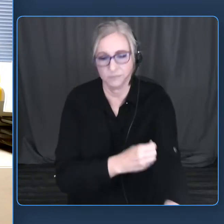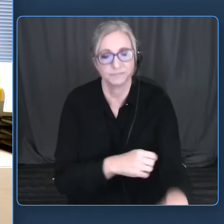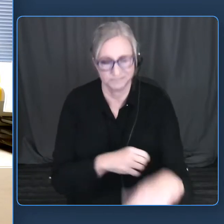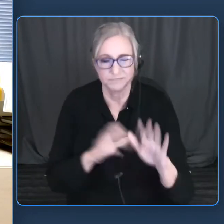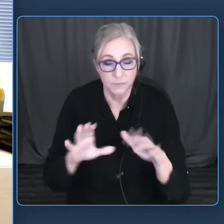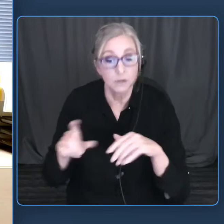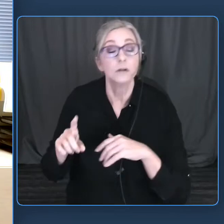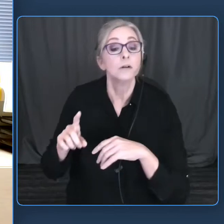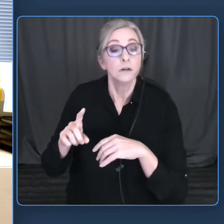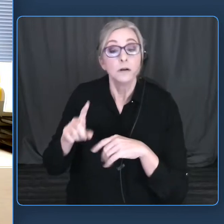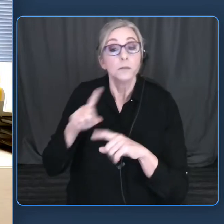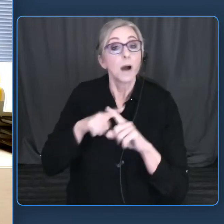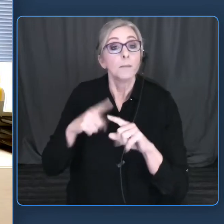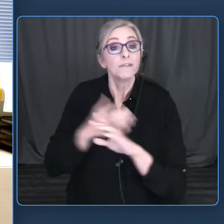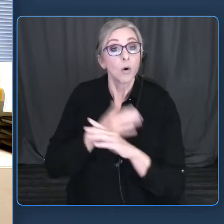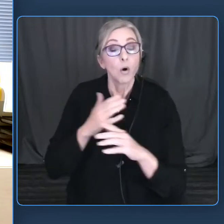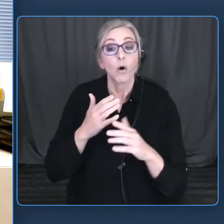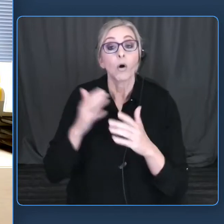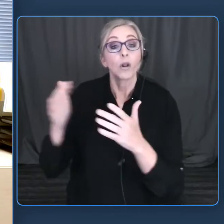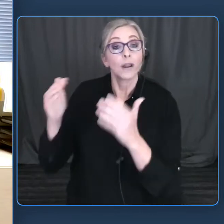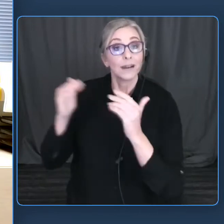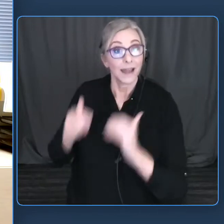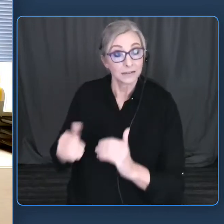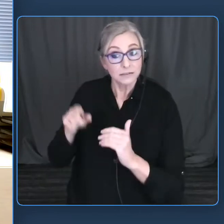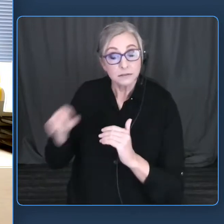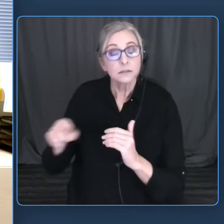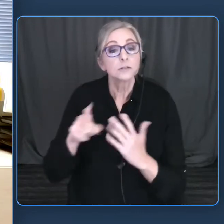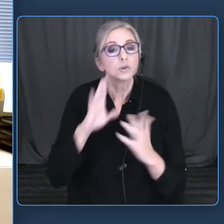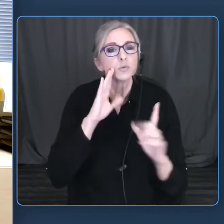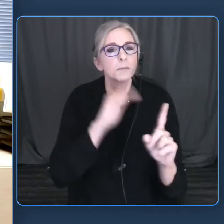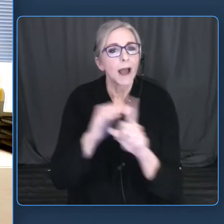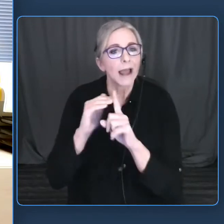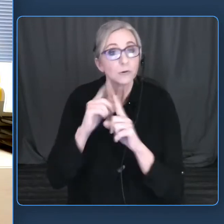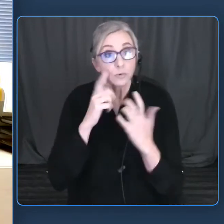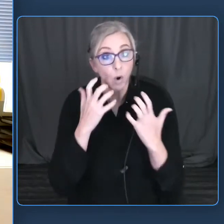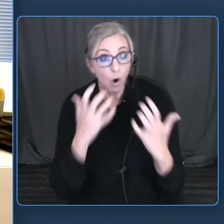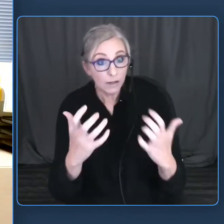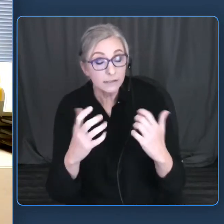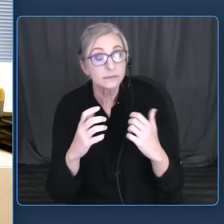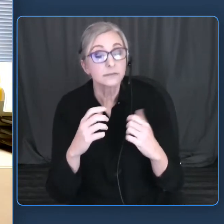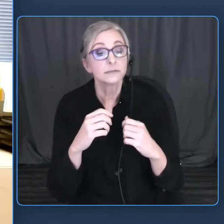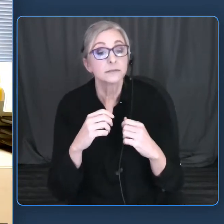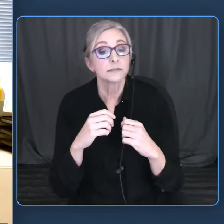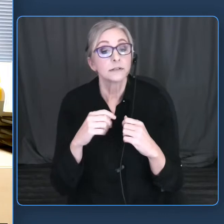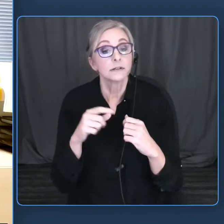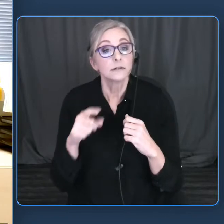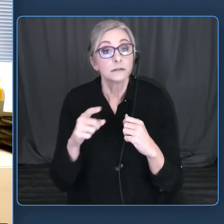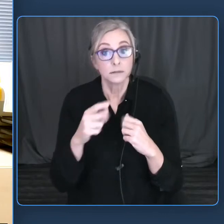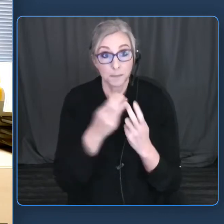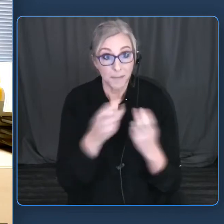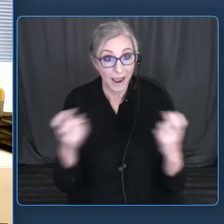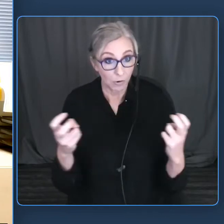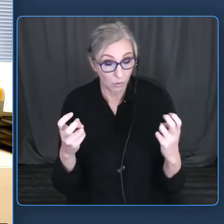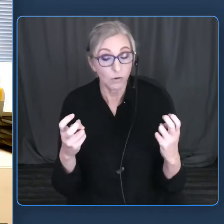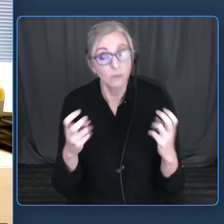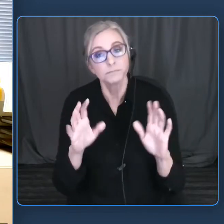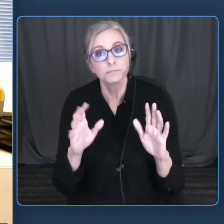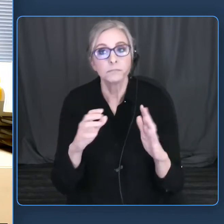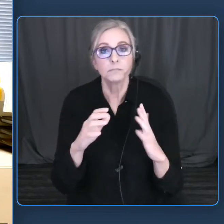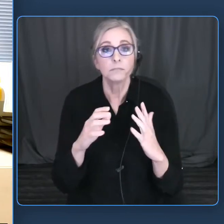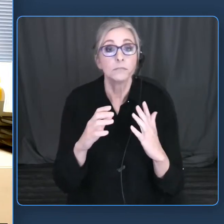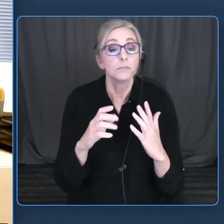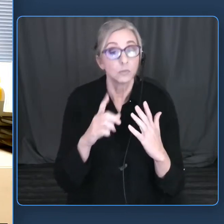Okay, sure. So before we go to the next question, just a reminder to our audience that panels